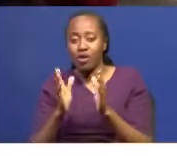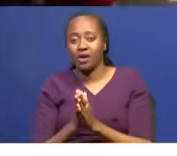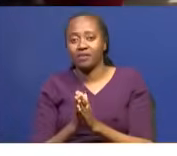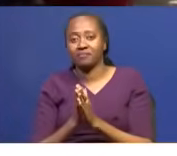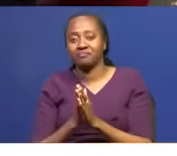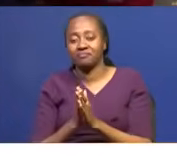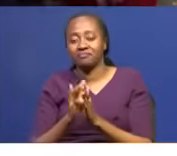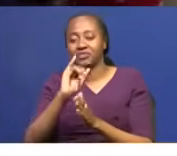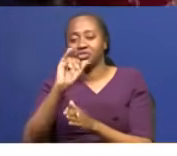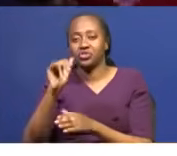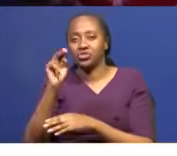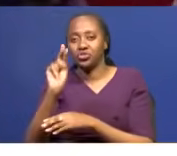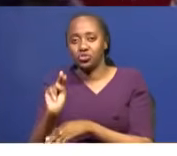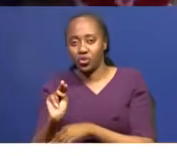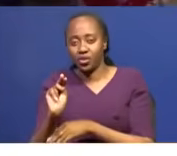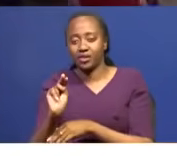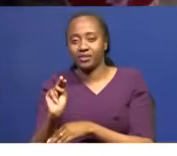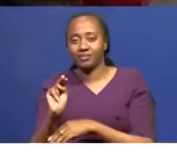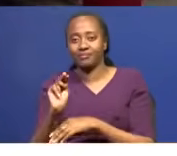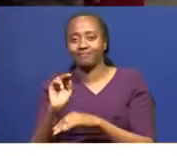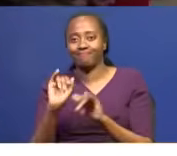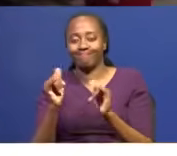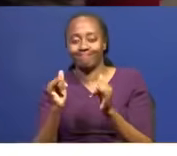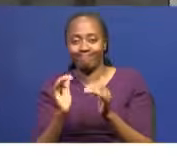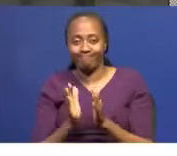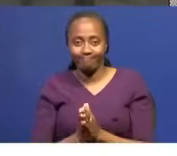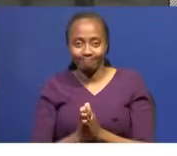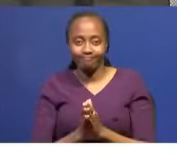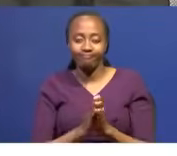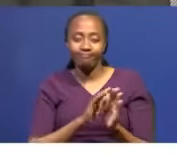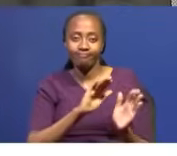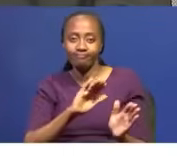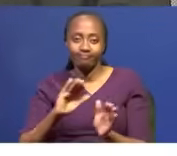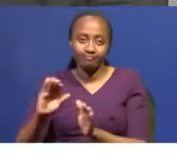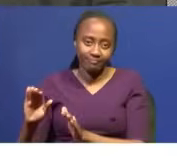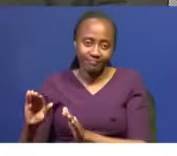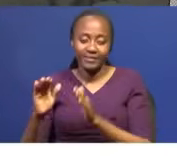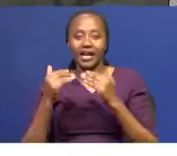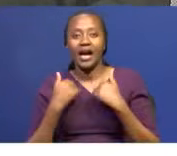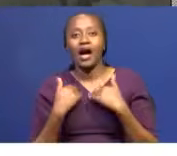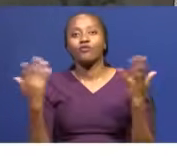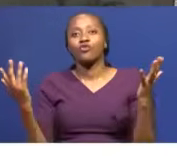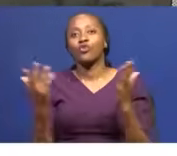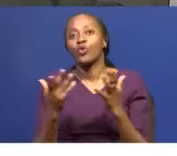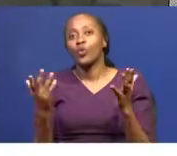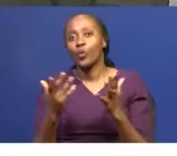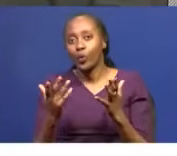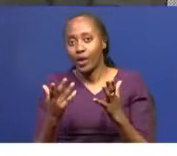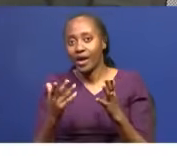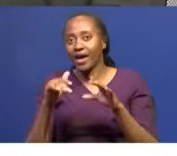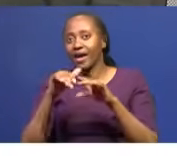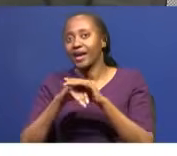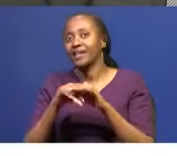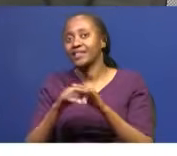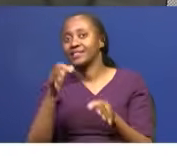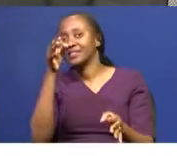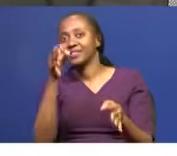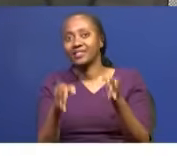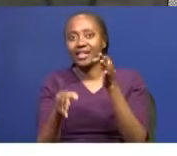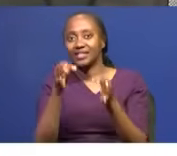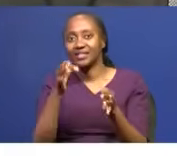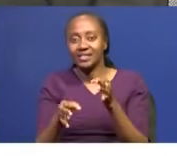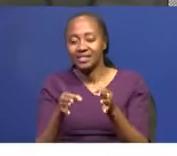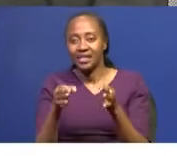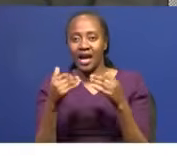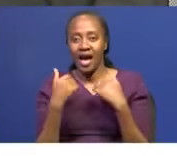John Jacob Kuria, Prime Edition. Let's take you now to the corridors of justice. The High Court has